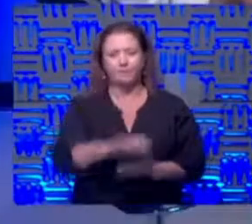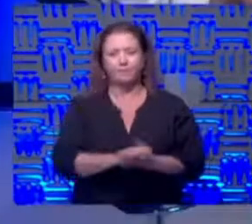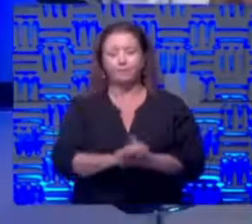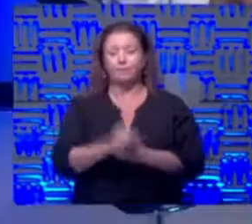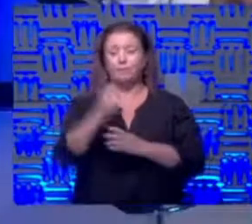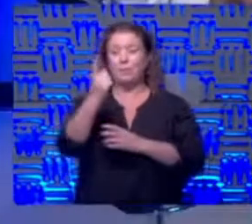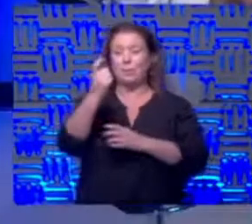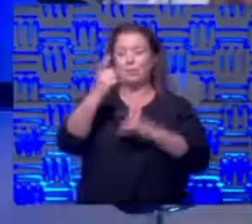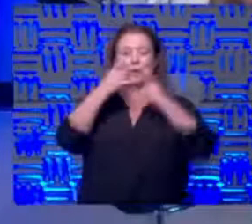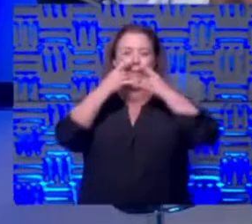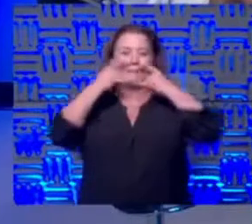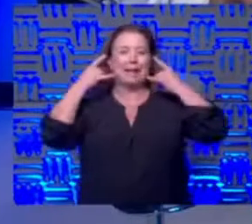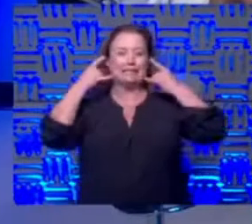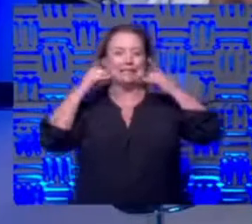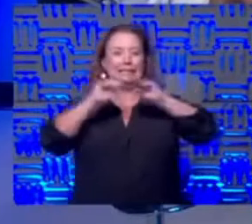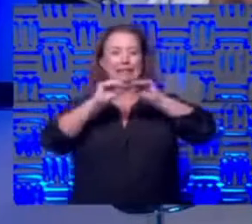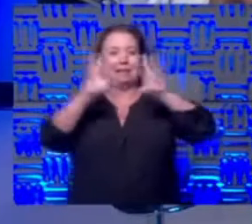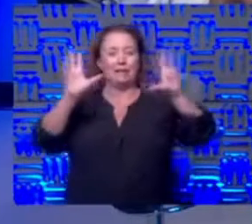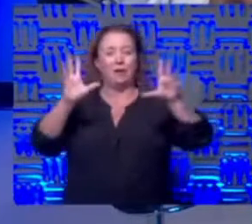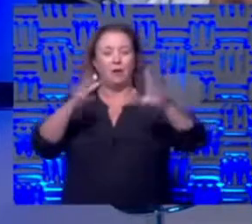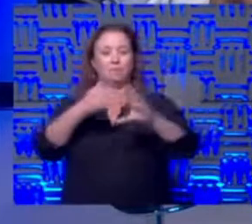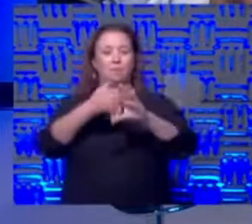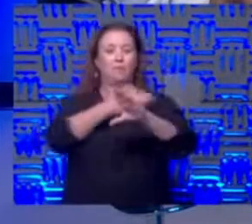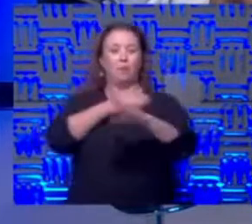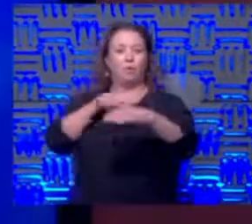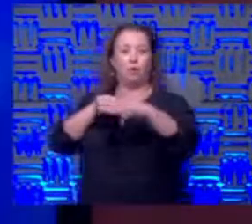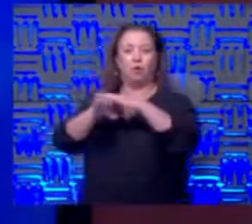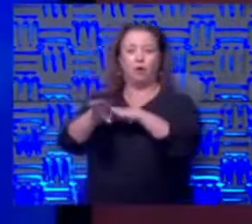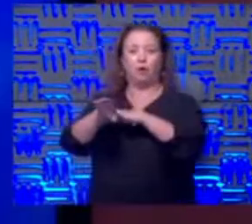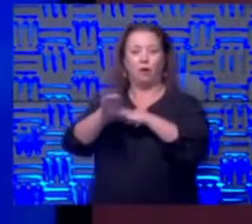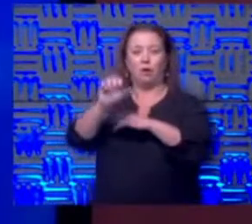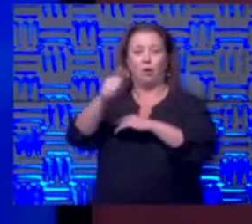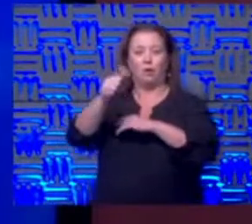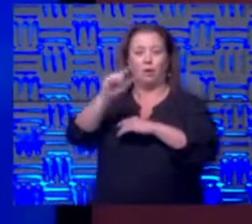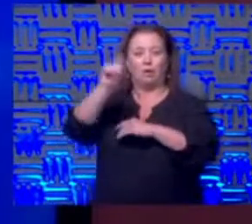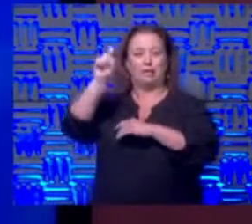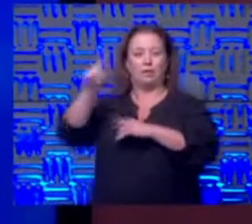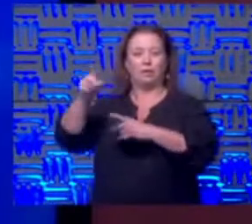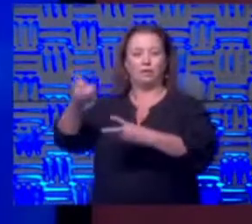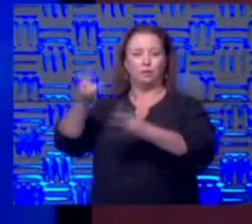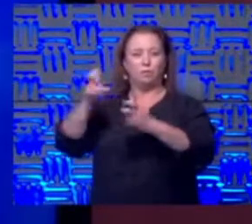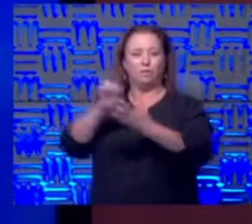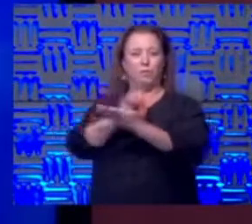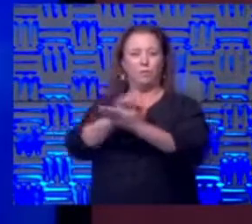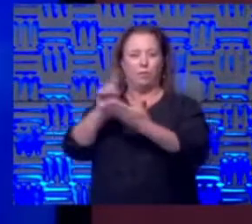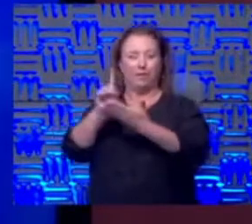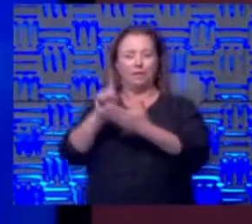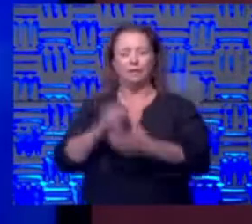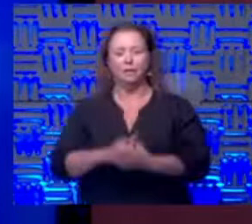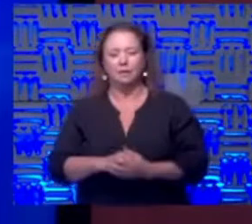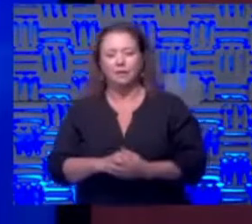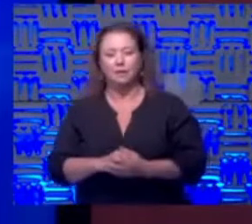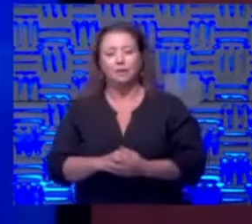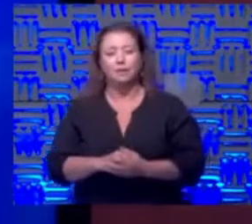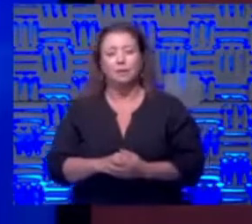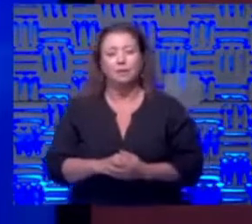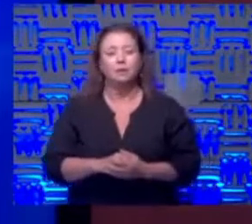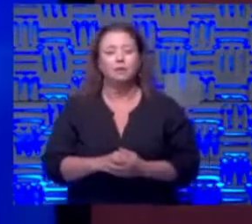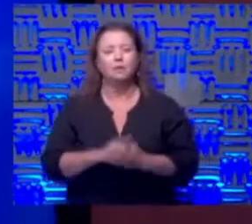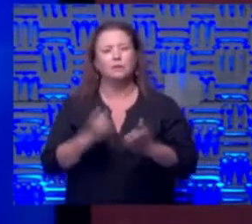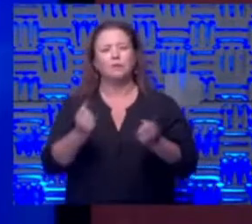one more mask question Yeah. to clarify before we jump into our 10 questions that we pulled from the week. There's a lot